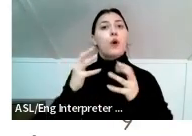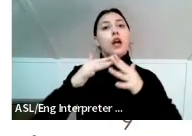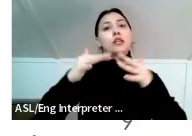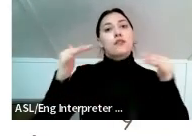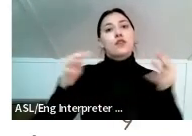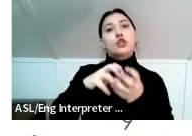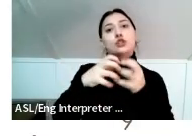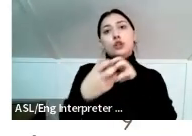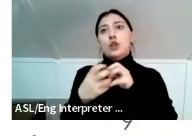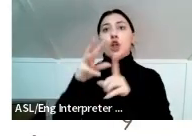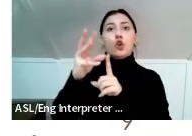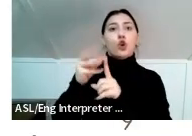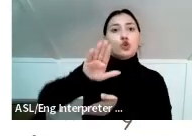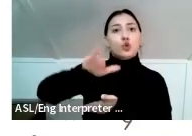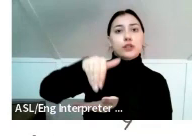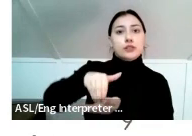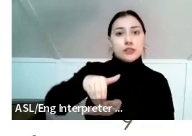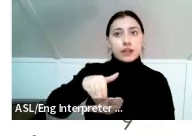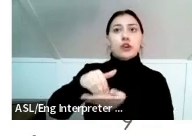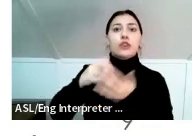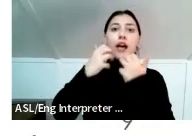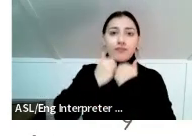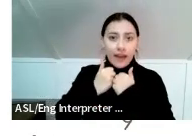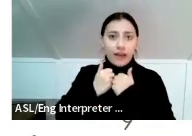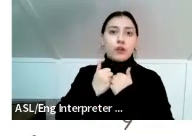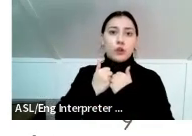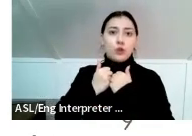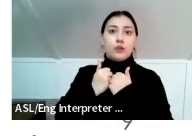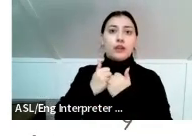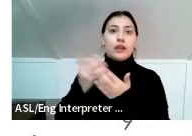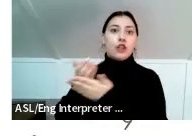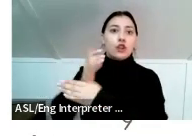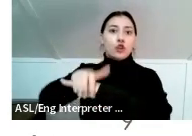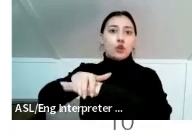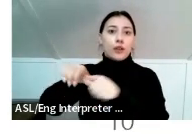sector that is valued as essential in the Commonwealth.